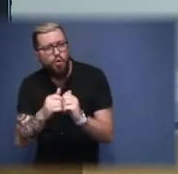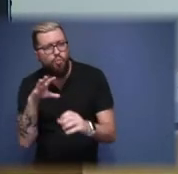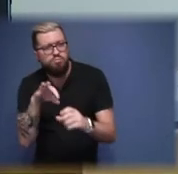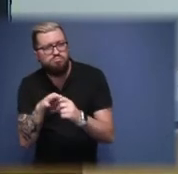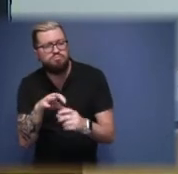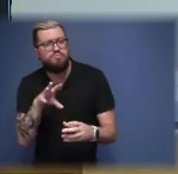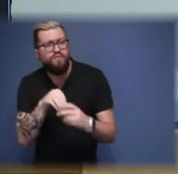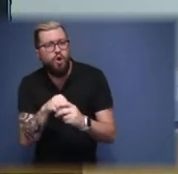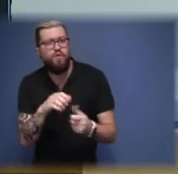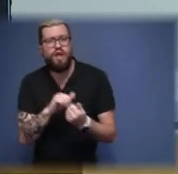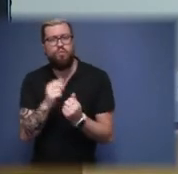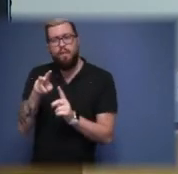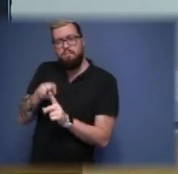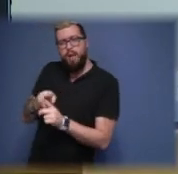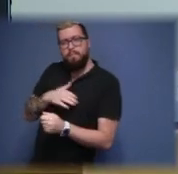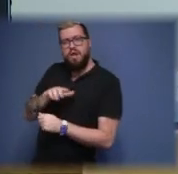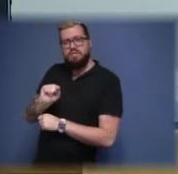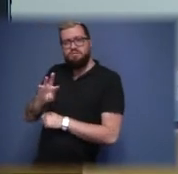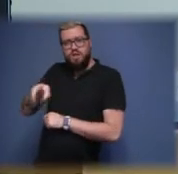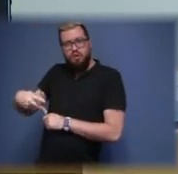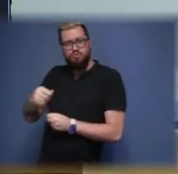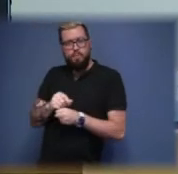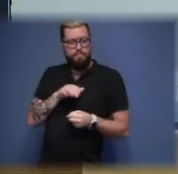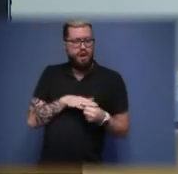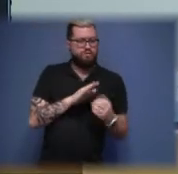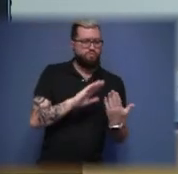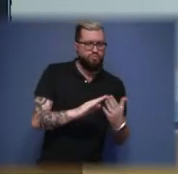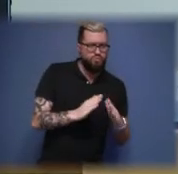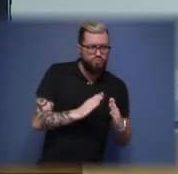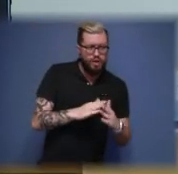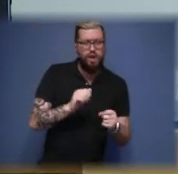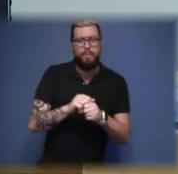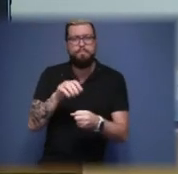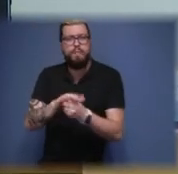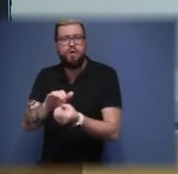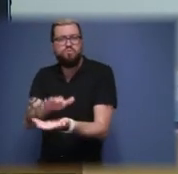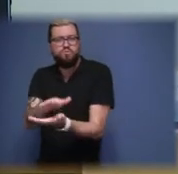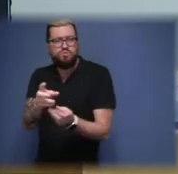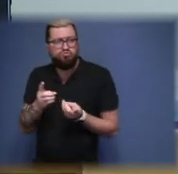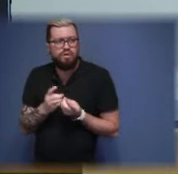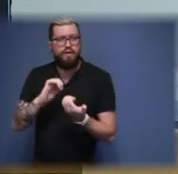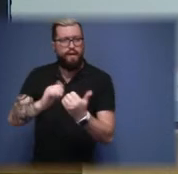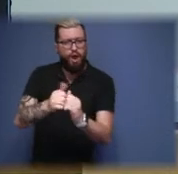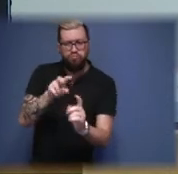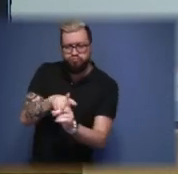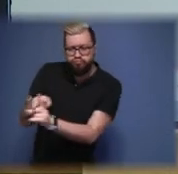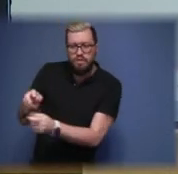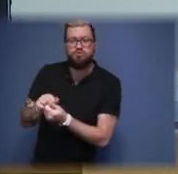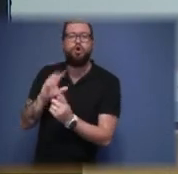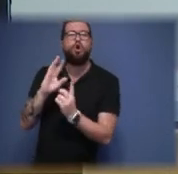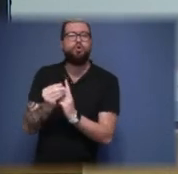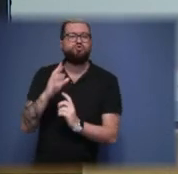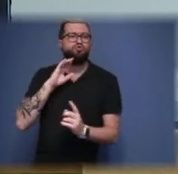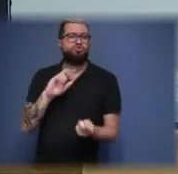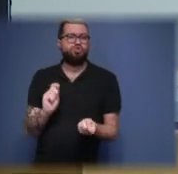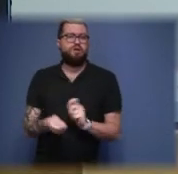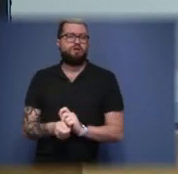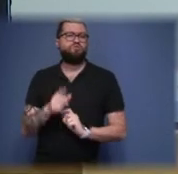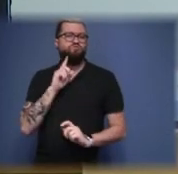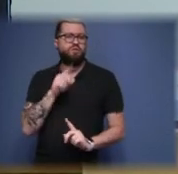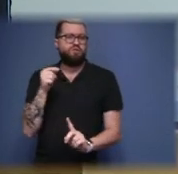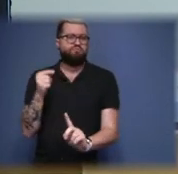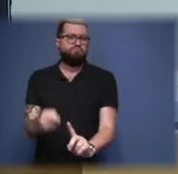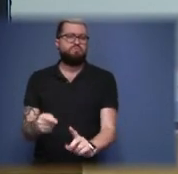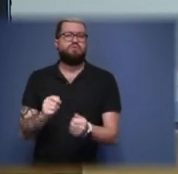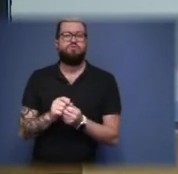How do they apply this to their townships? How do they apply this to their boroughs or school districts, things like that? And it is it's a culture change, essentially,